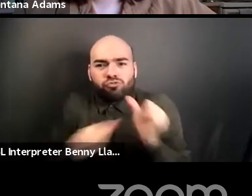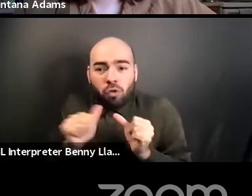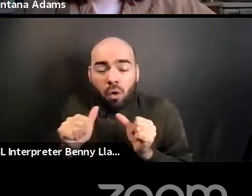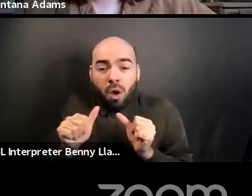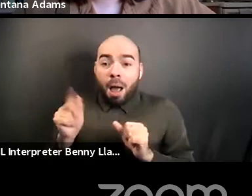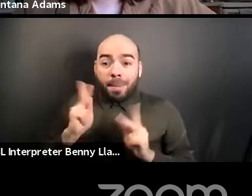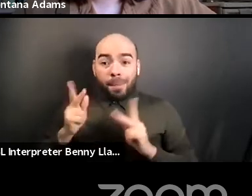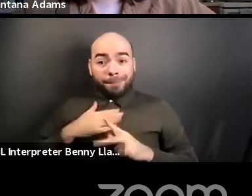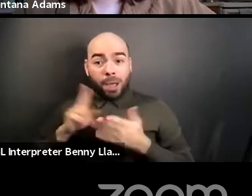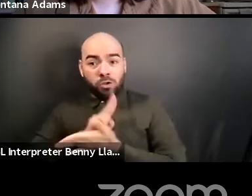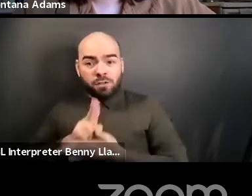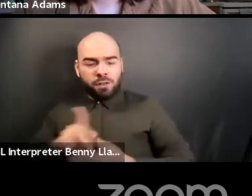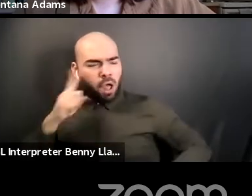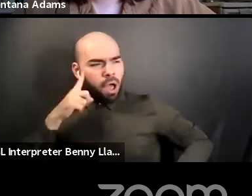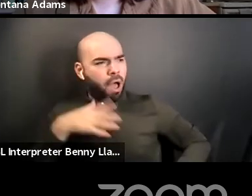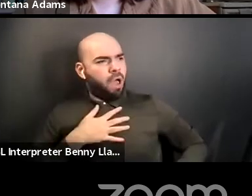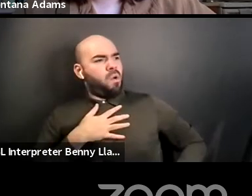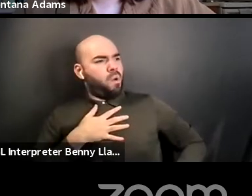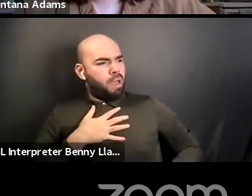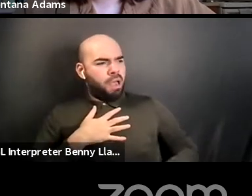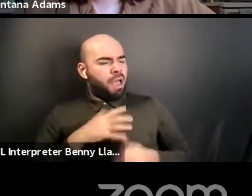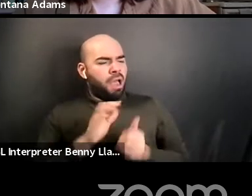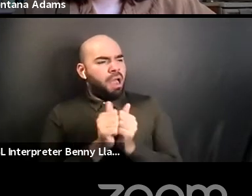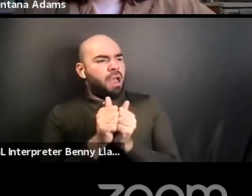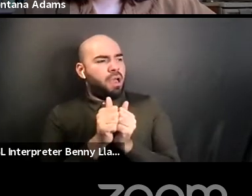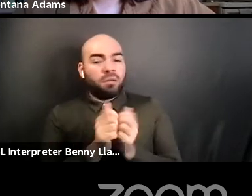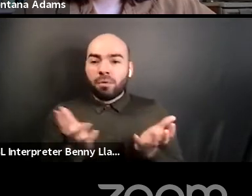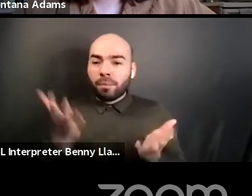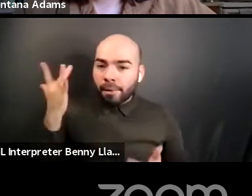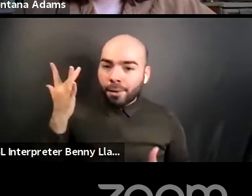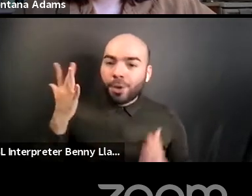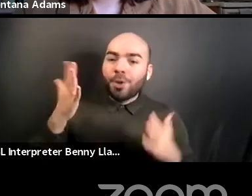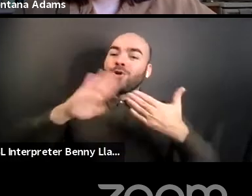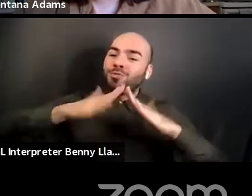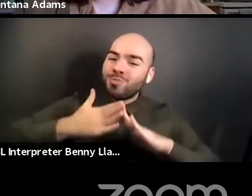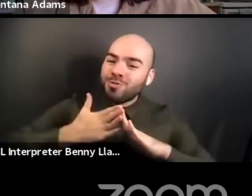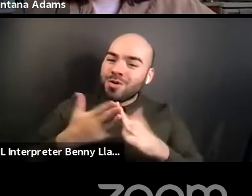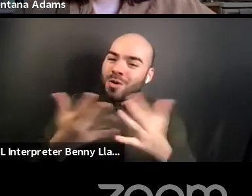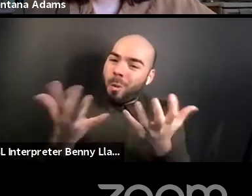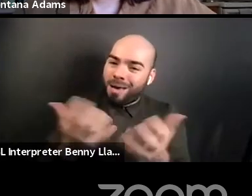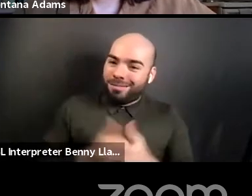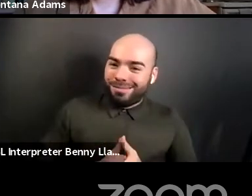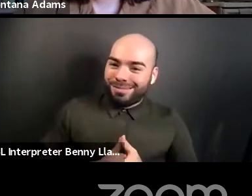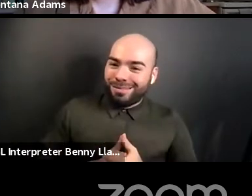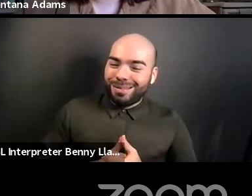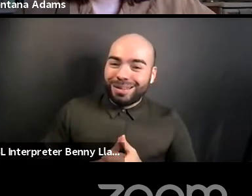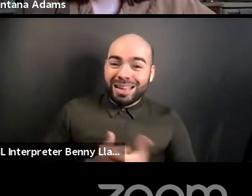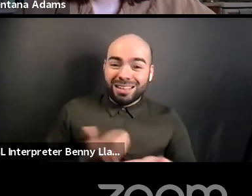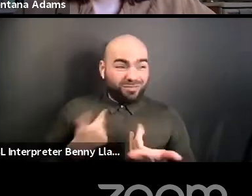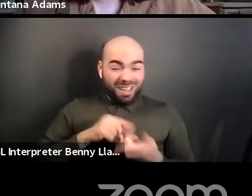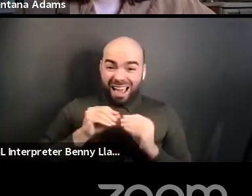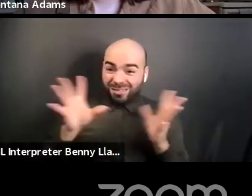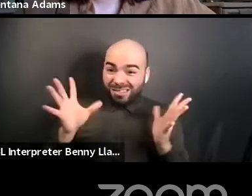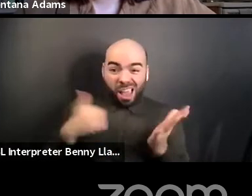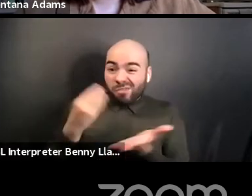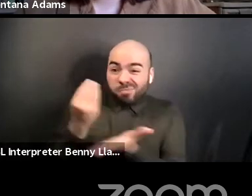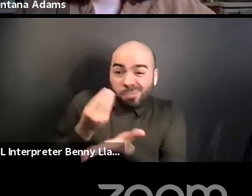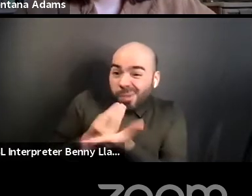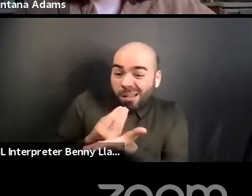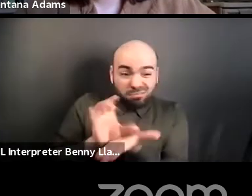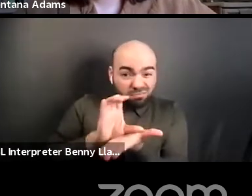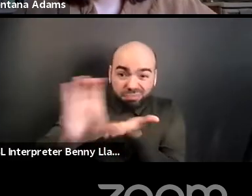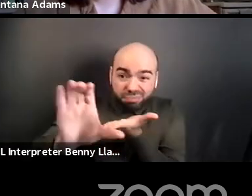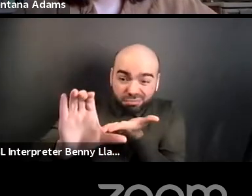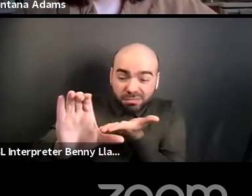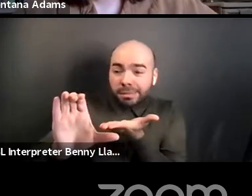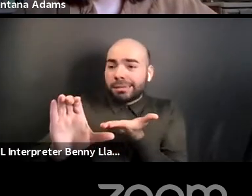is surprising. How did this happen? Well, because the community wants to watch it. And clearly we can put the funds to it and we